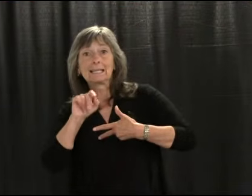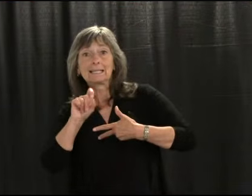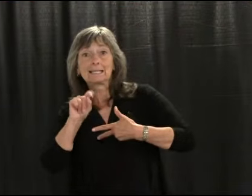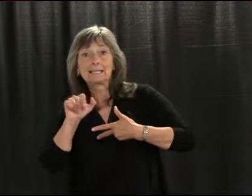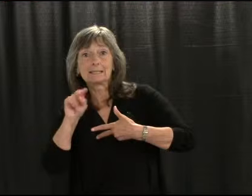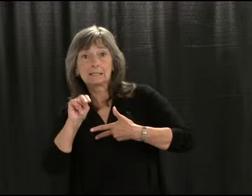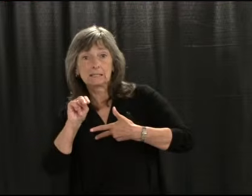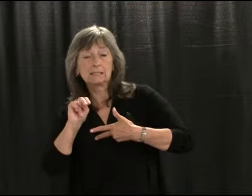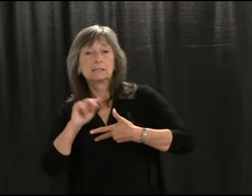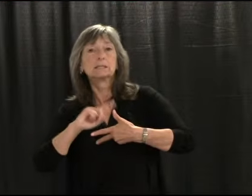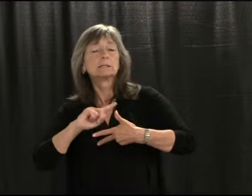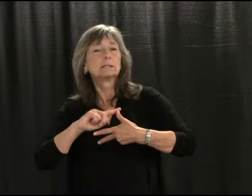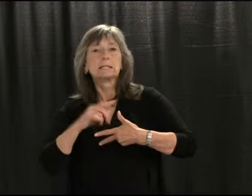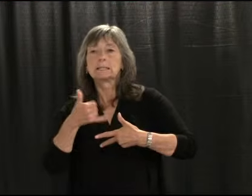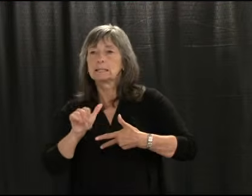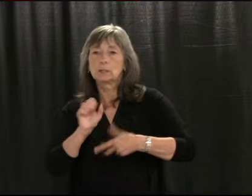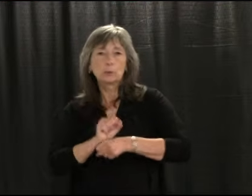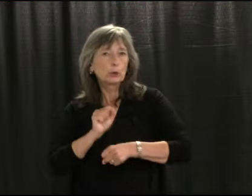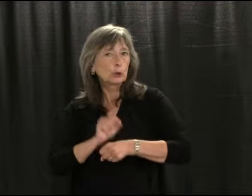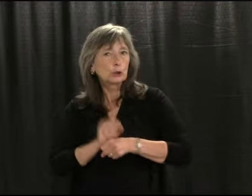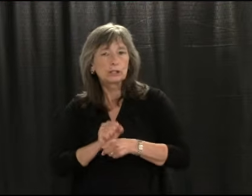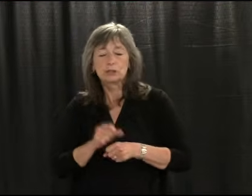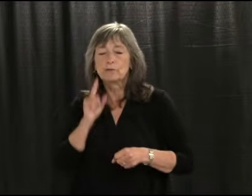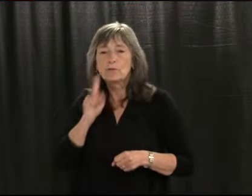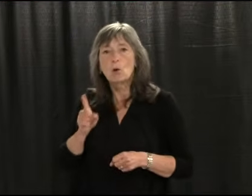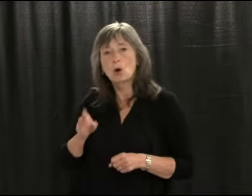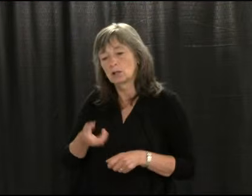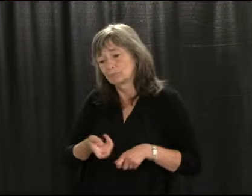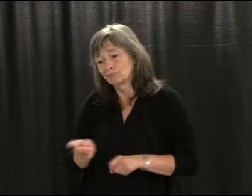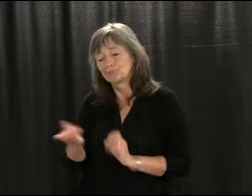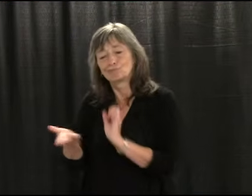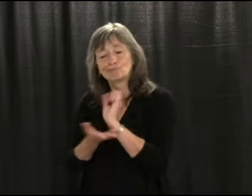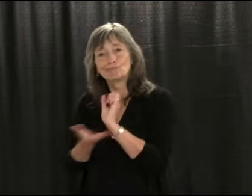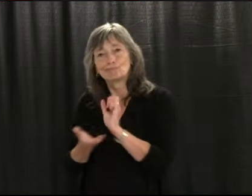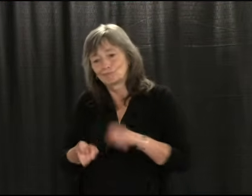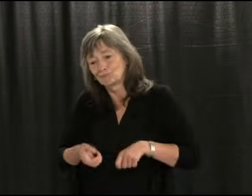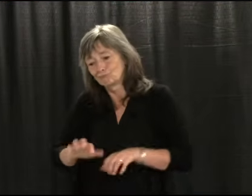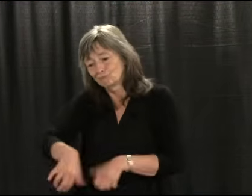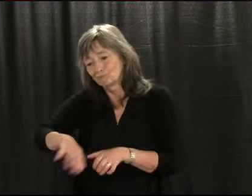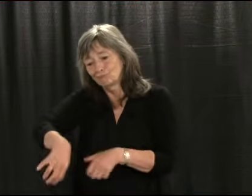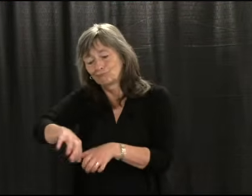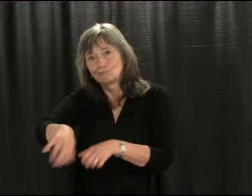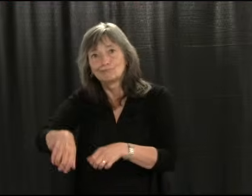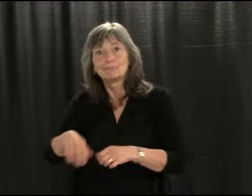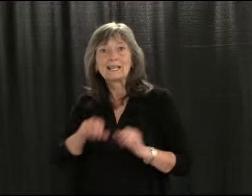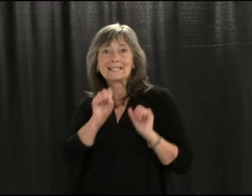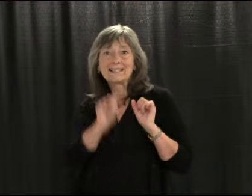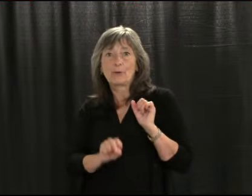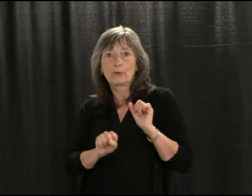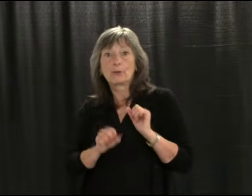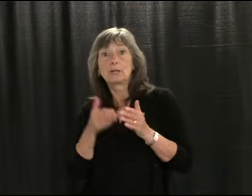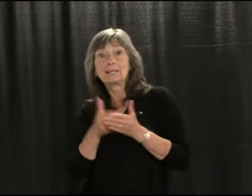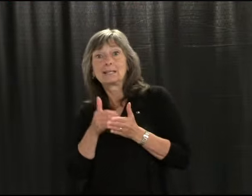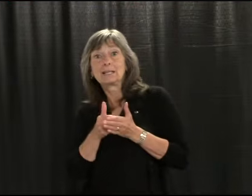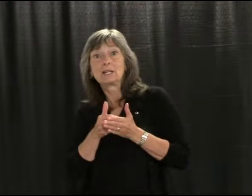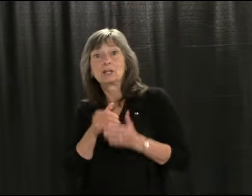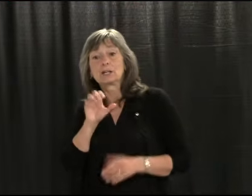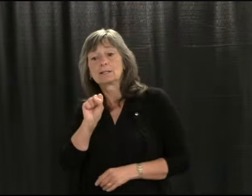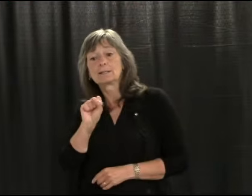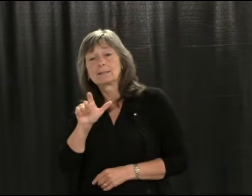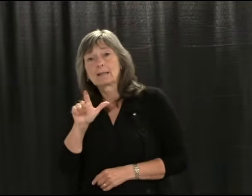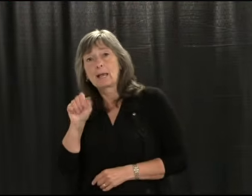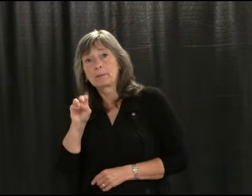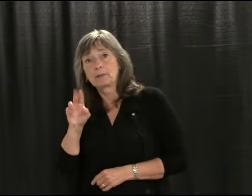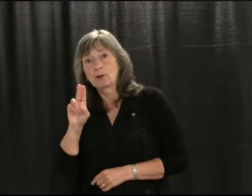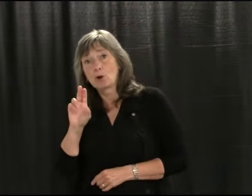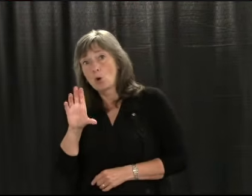heavy equipment are continuing to work today to expand the fuel break on the southern edge of the fire, which is near Salmon Cove and Victoria.